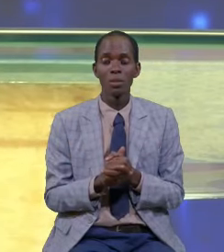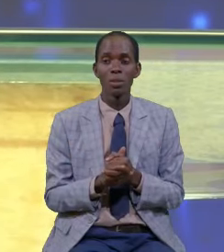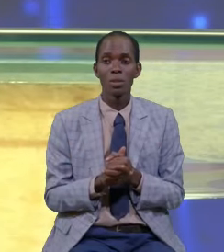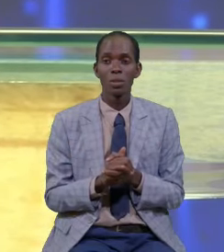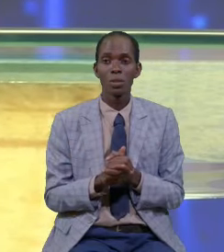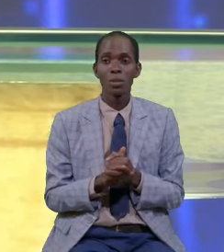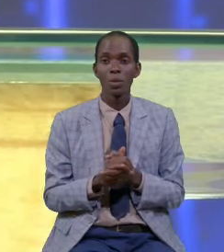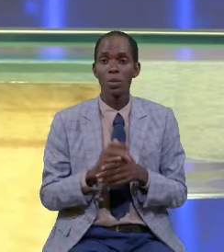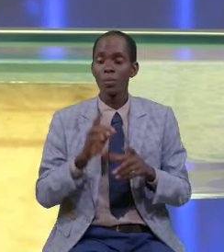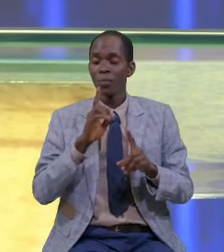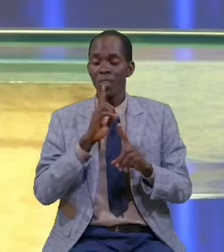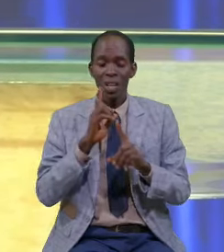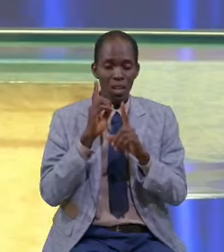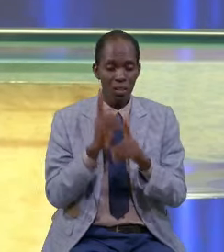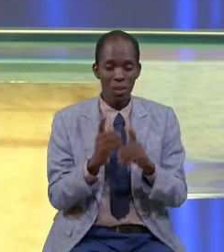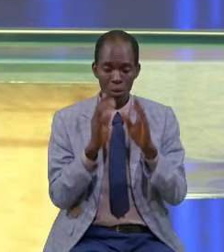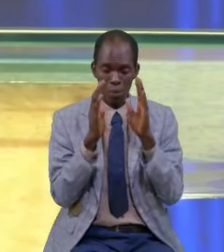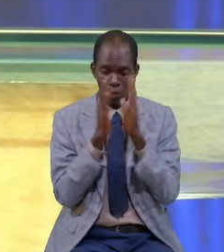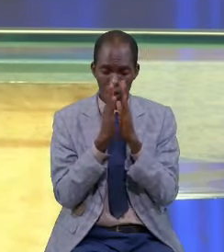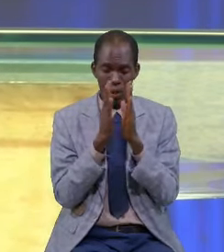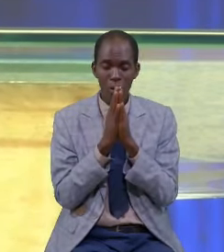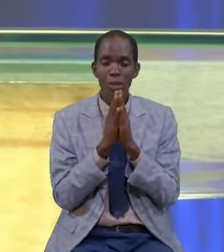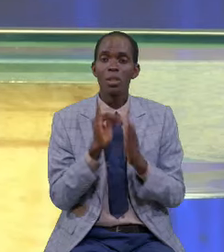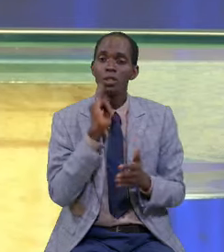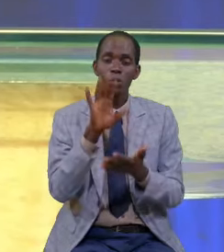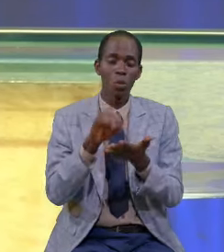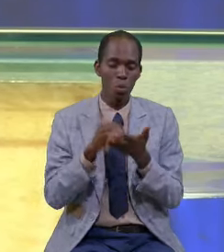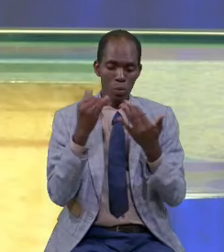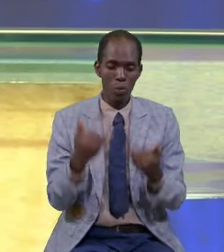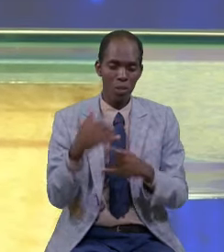Answered prayer, your portion tonight.